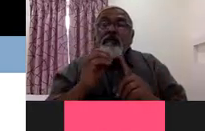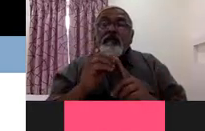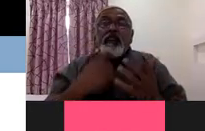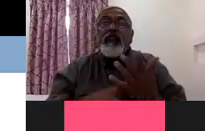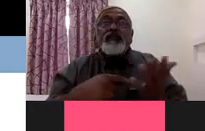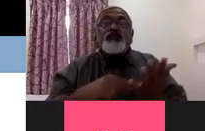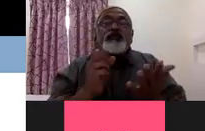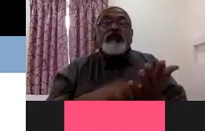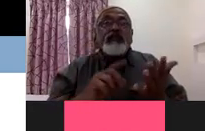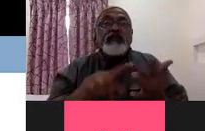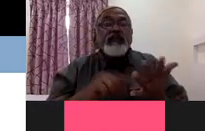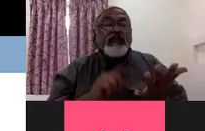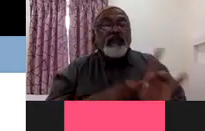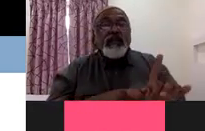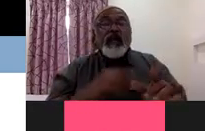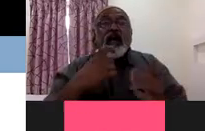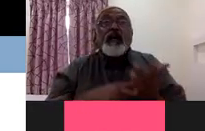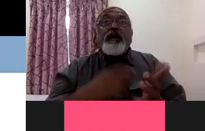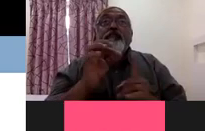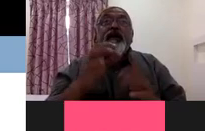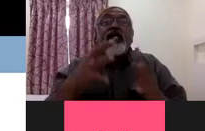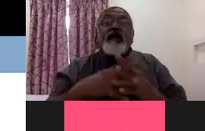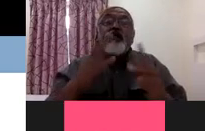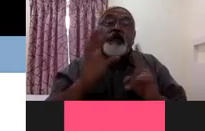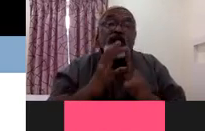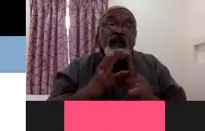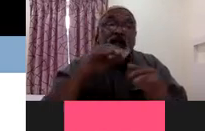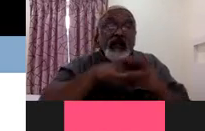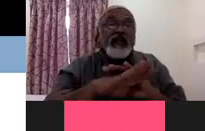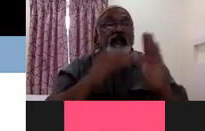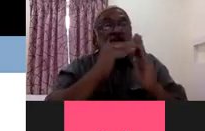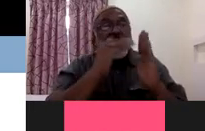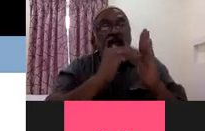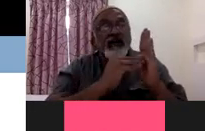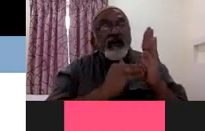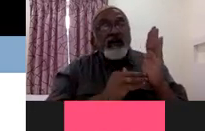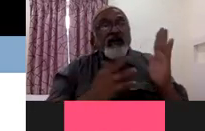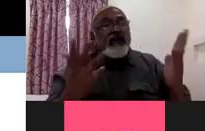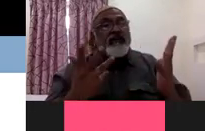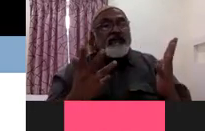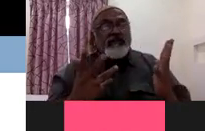provisions with respect to equal opportunity, and then visit some of the good practices